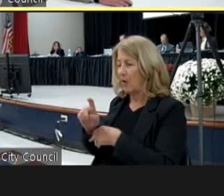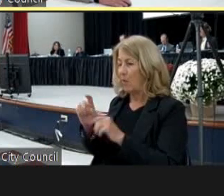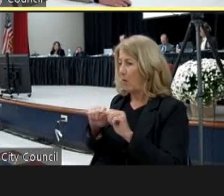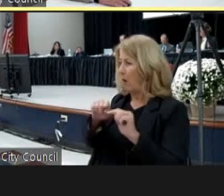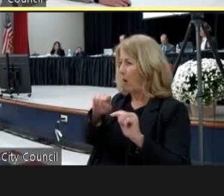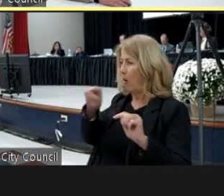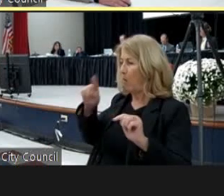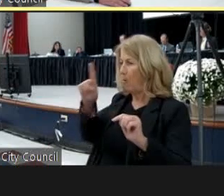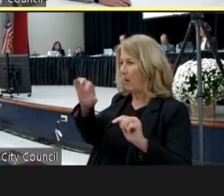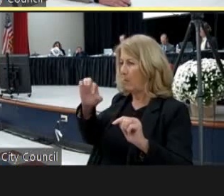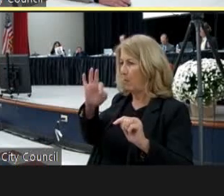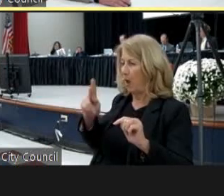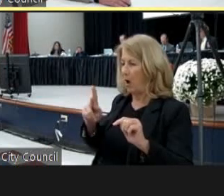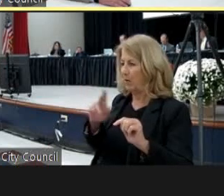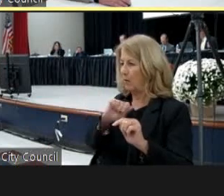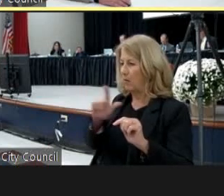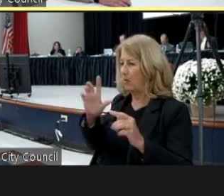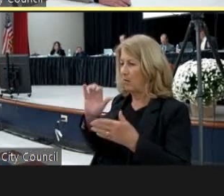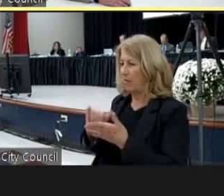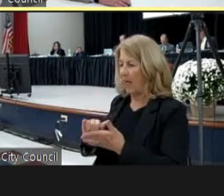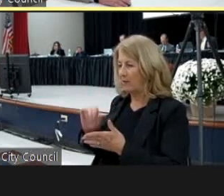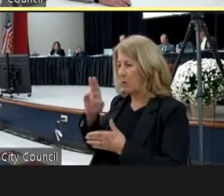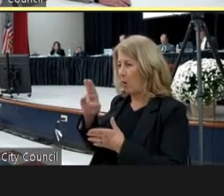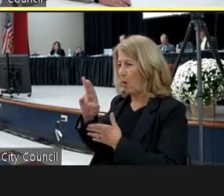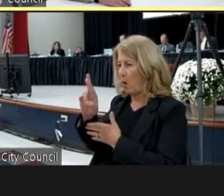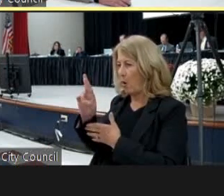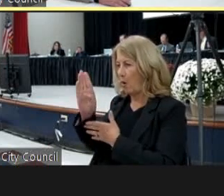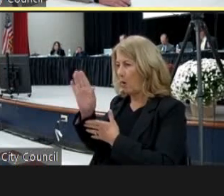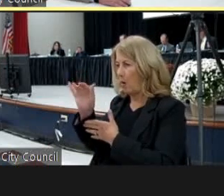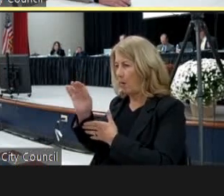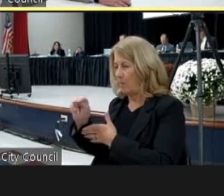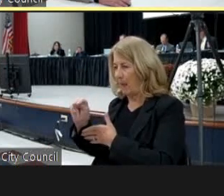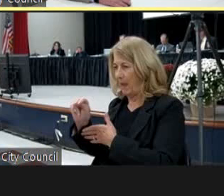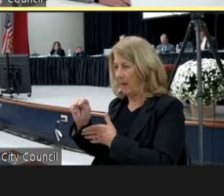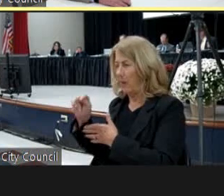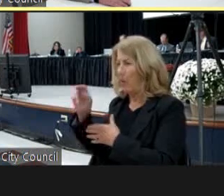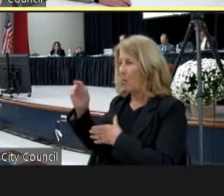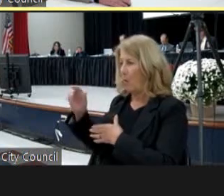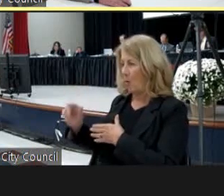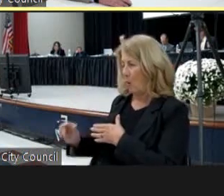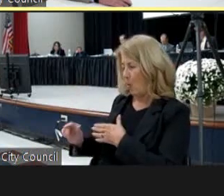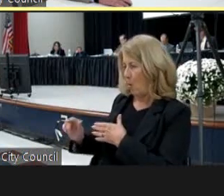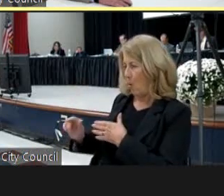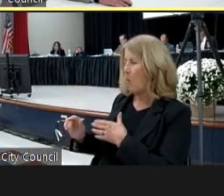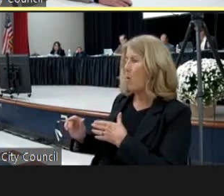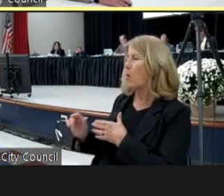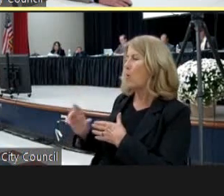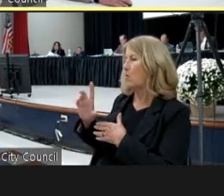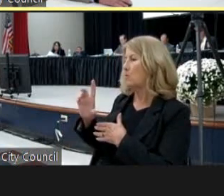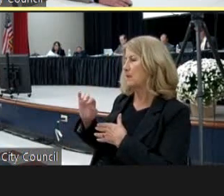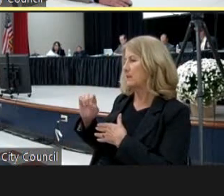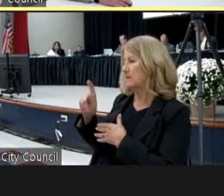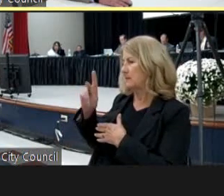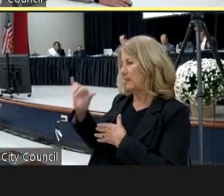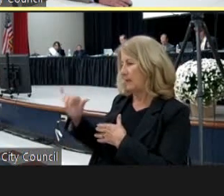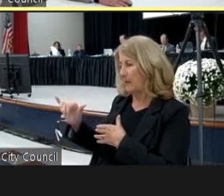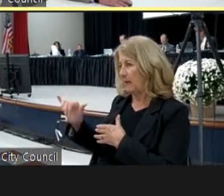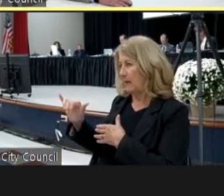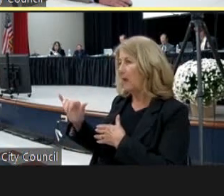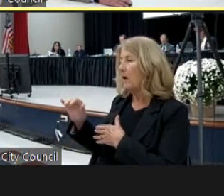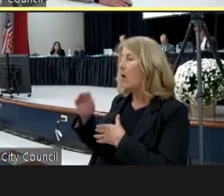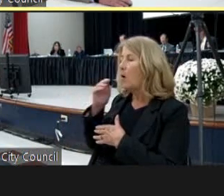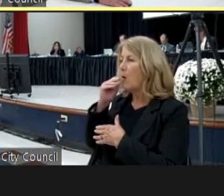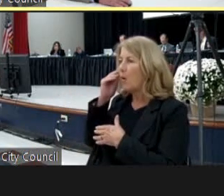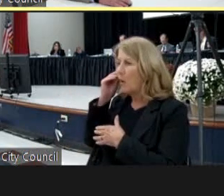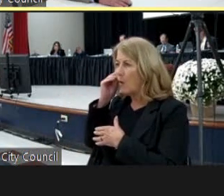that yellow is urban residential, more low density residential. And then the zoning, the northern side of the block is